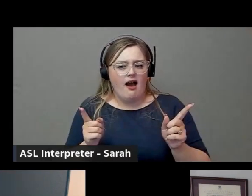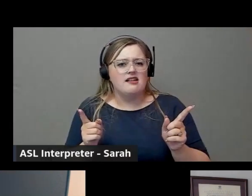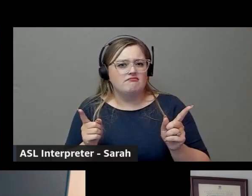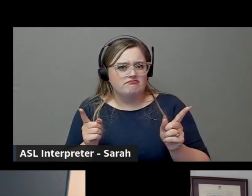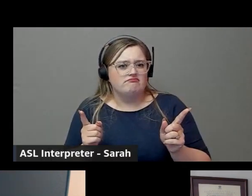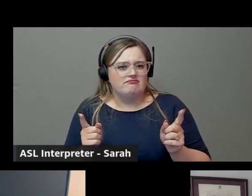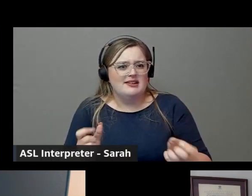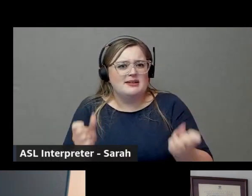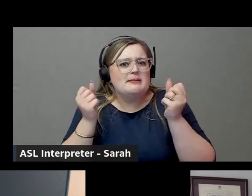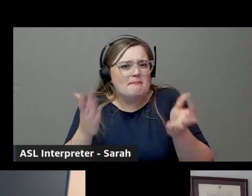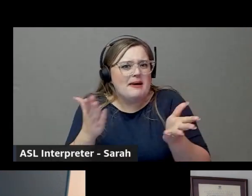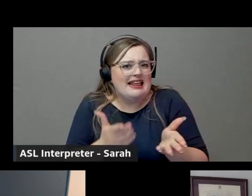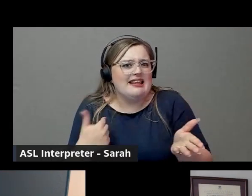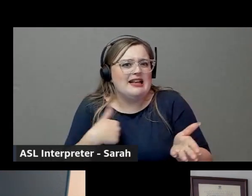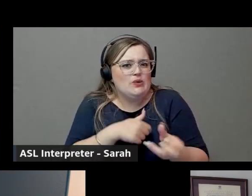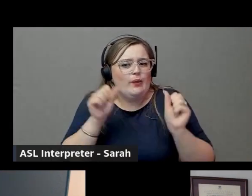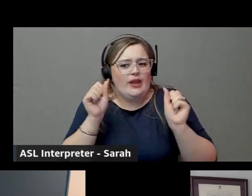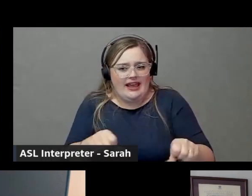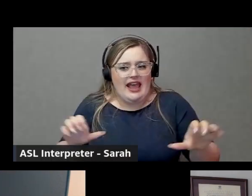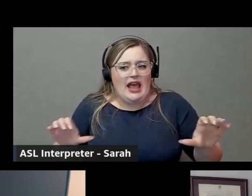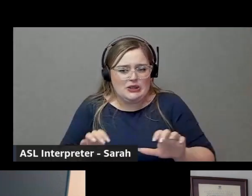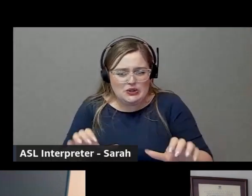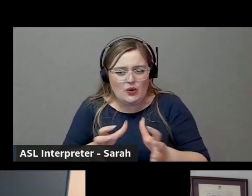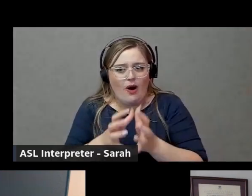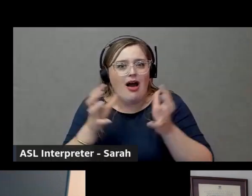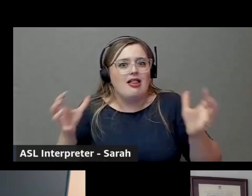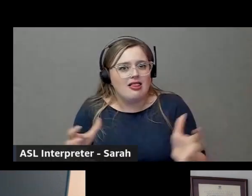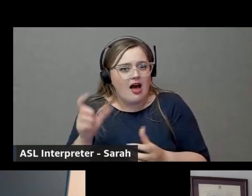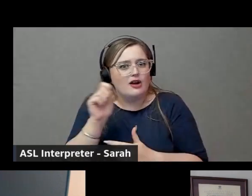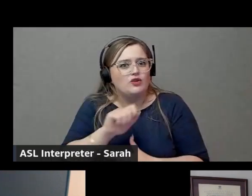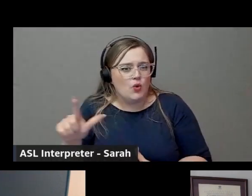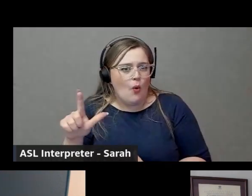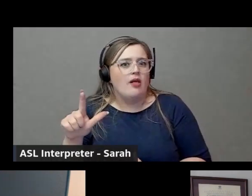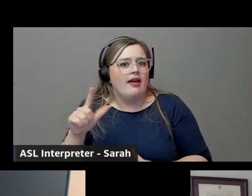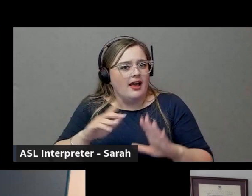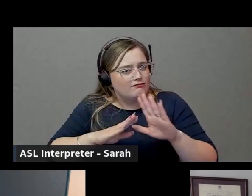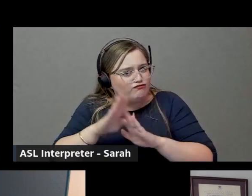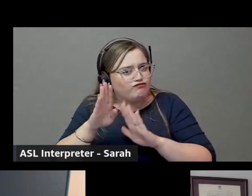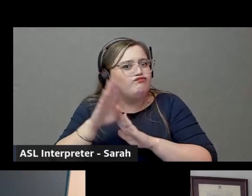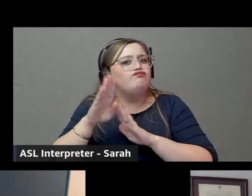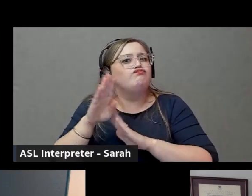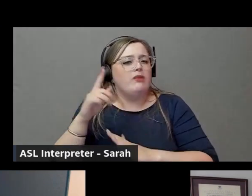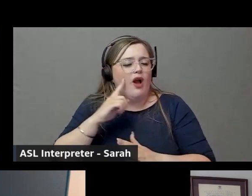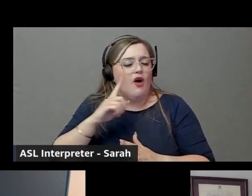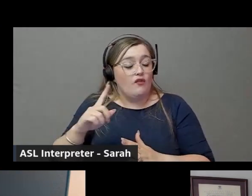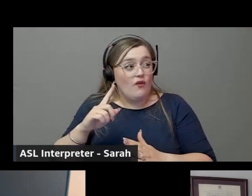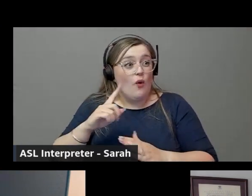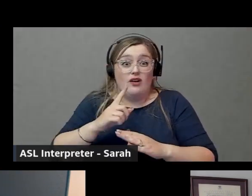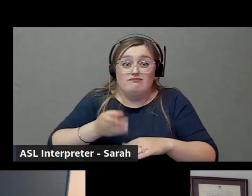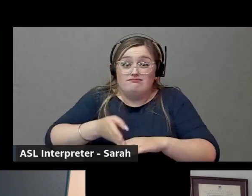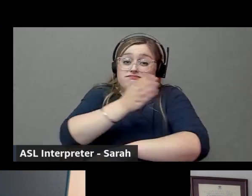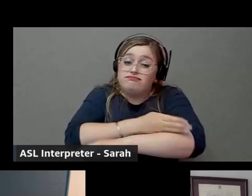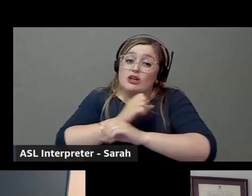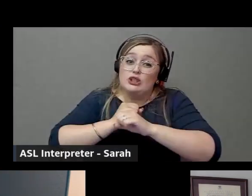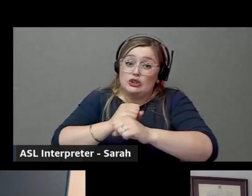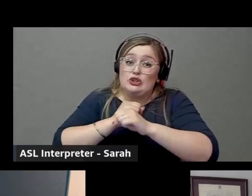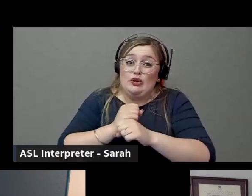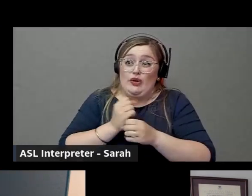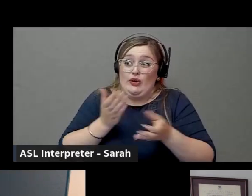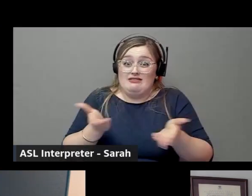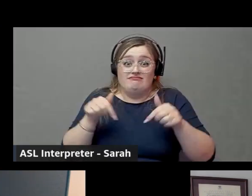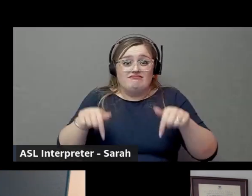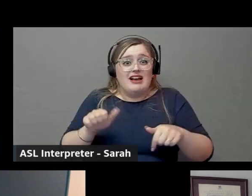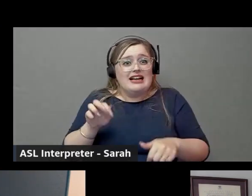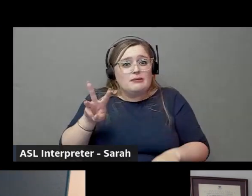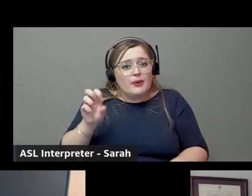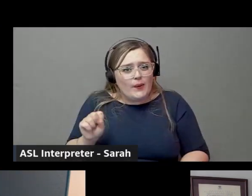do, and a lot of tooling that we have to build to improve security at AWS, and this